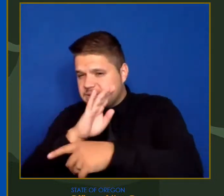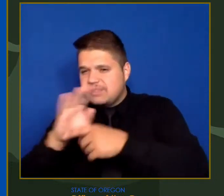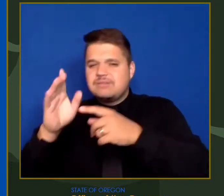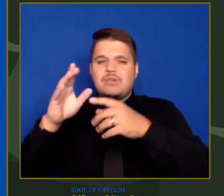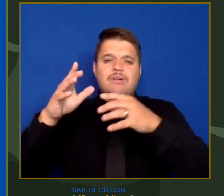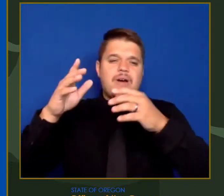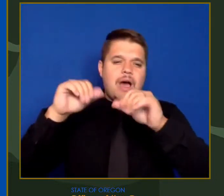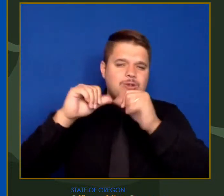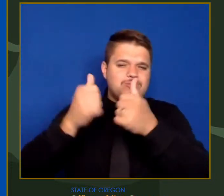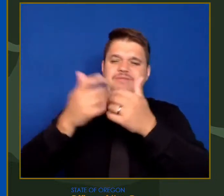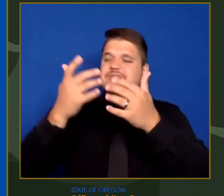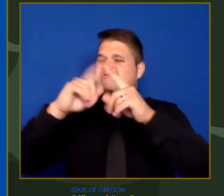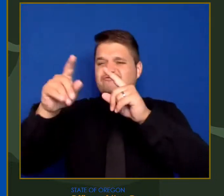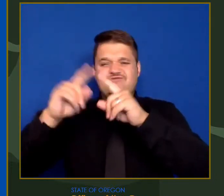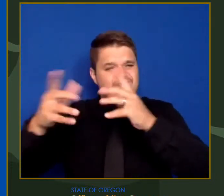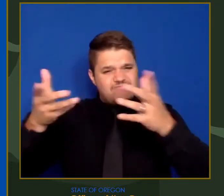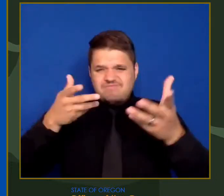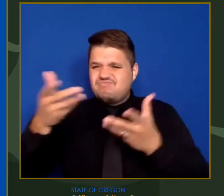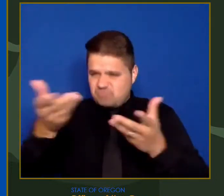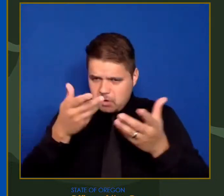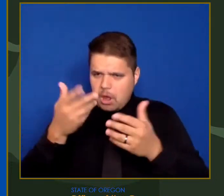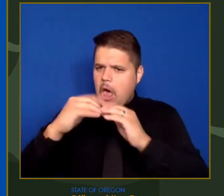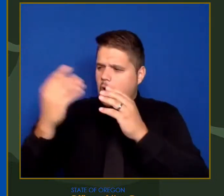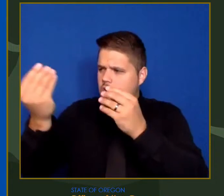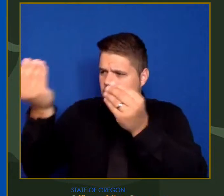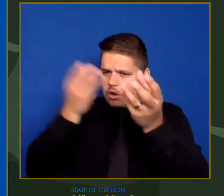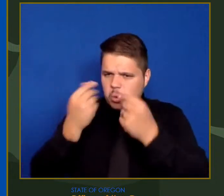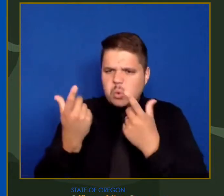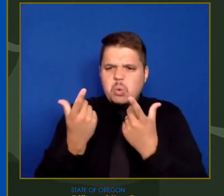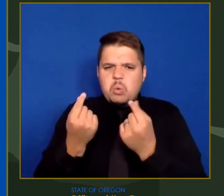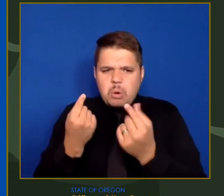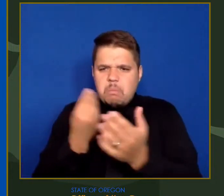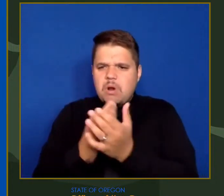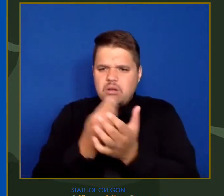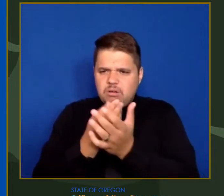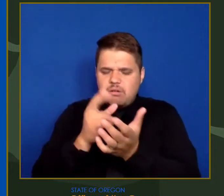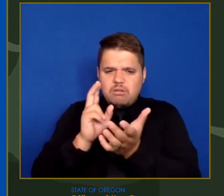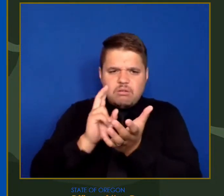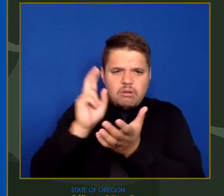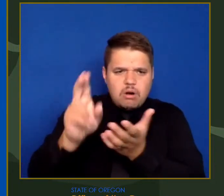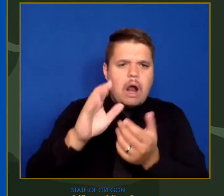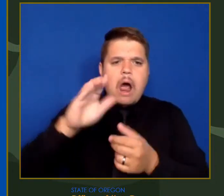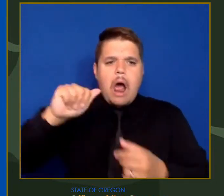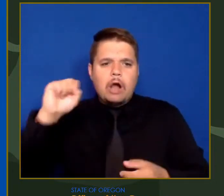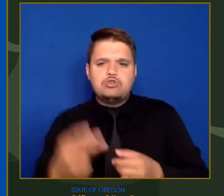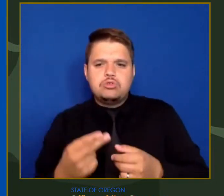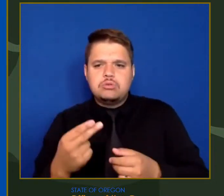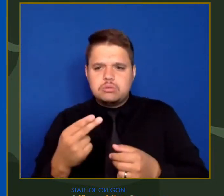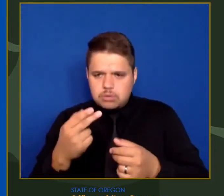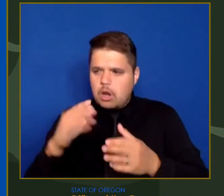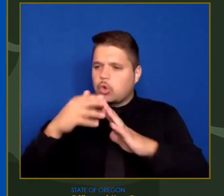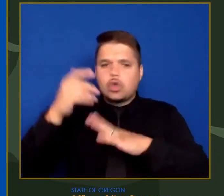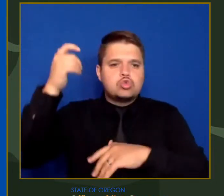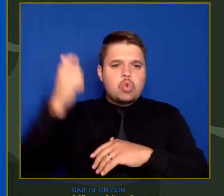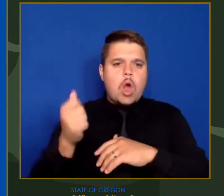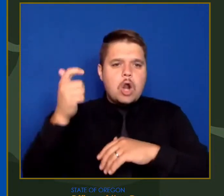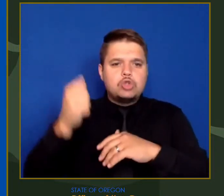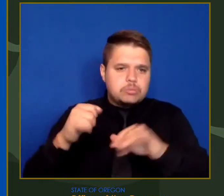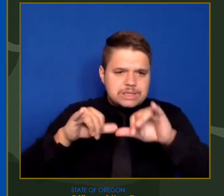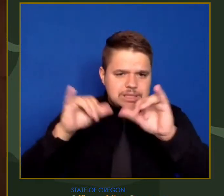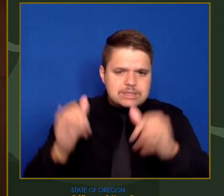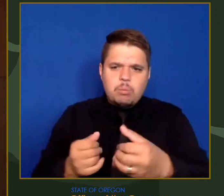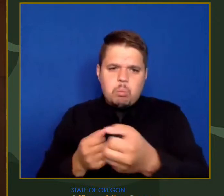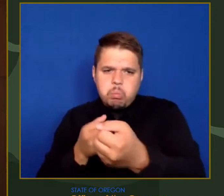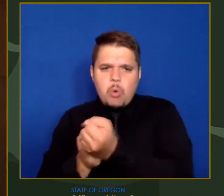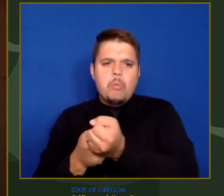investment in the cash prizes and scholarships, and we'll continue to explore those and roll them out as we can. And Lisa,